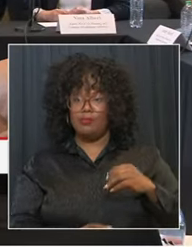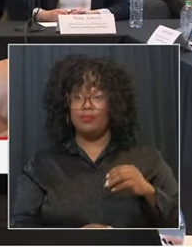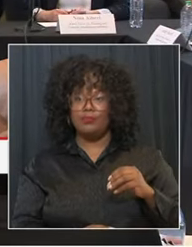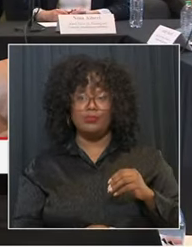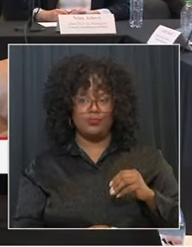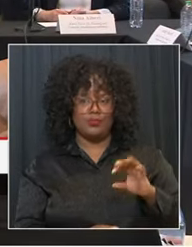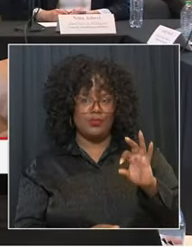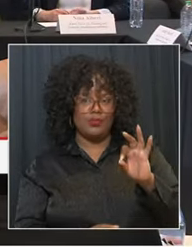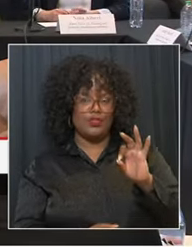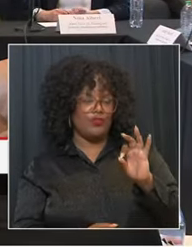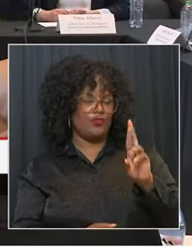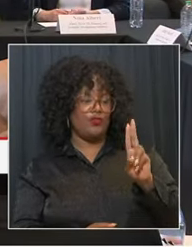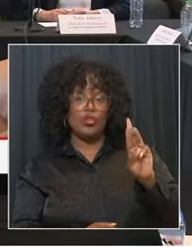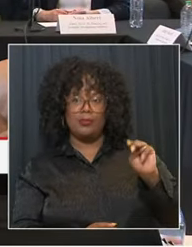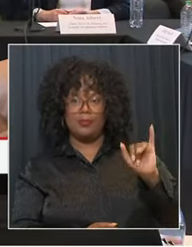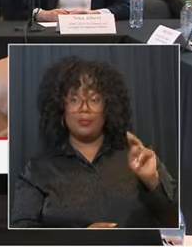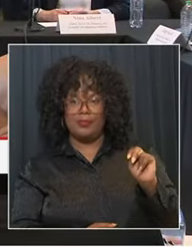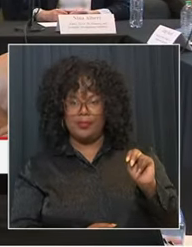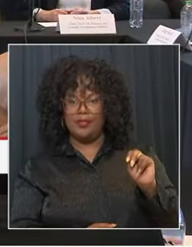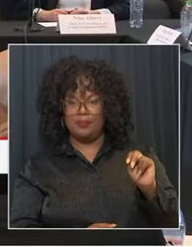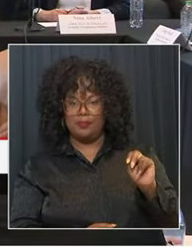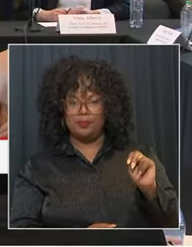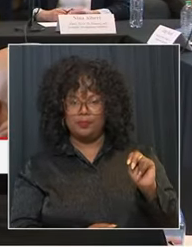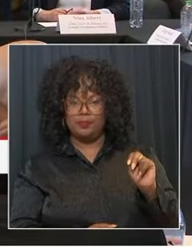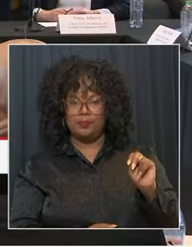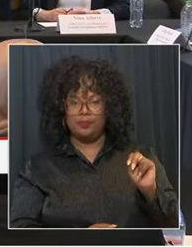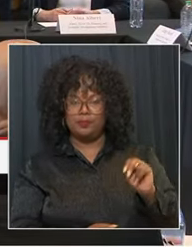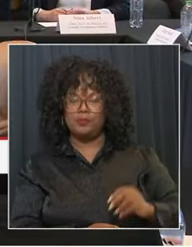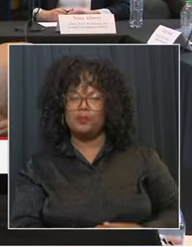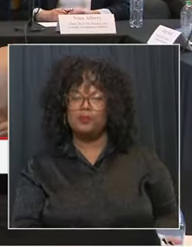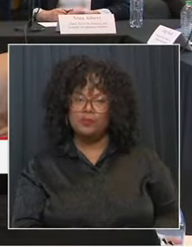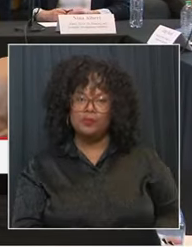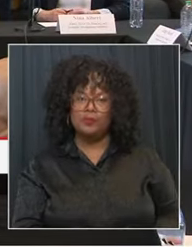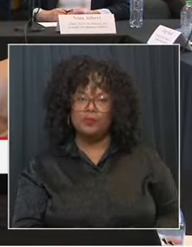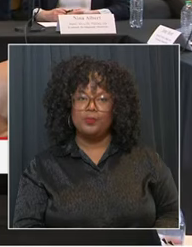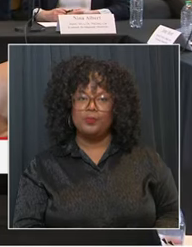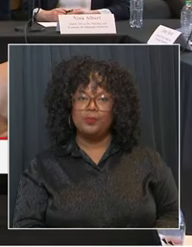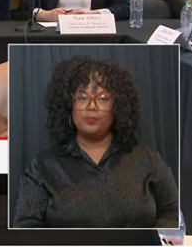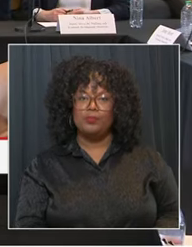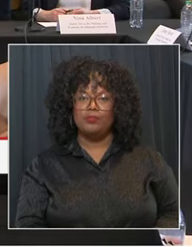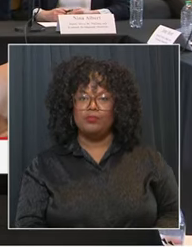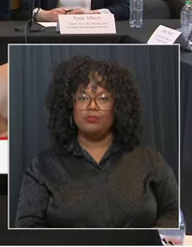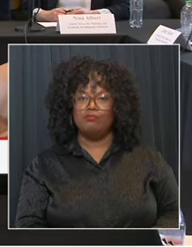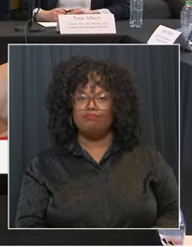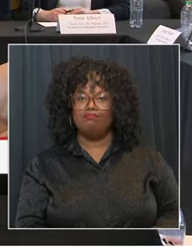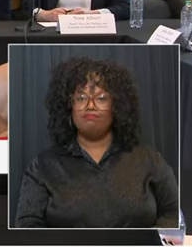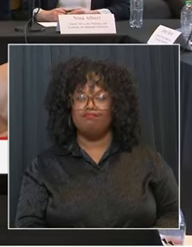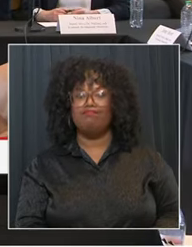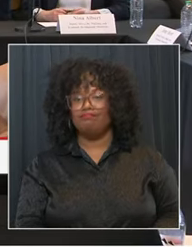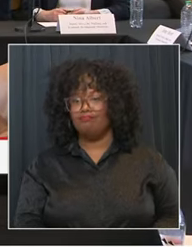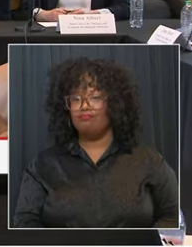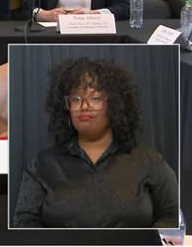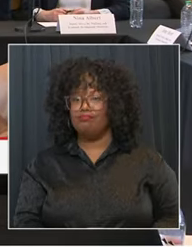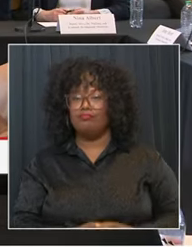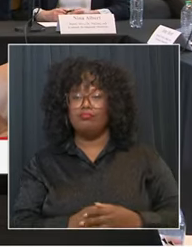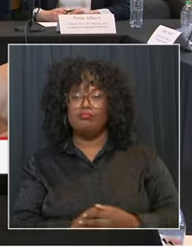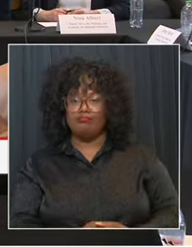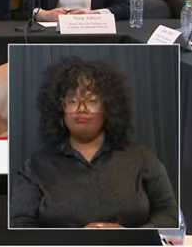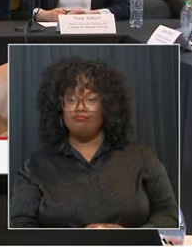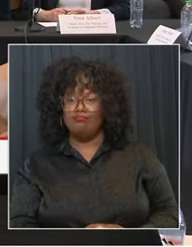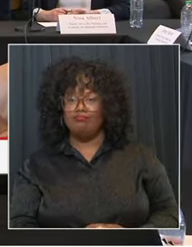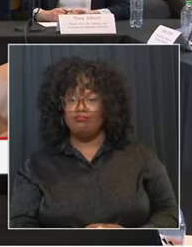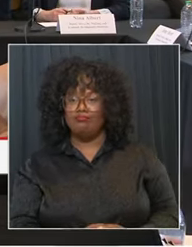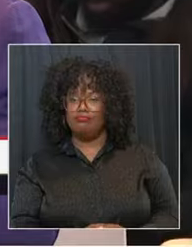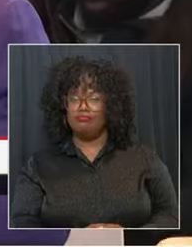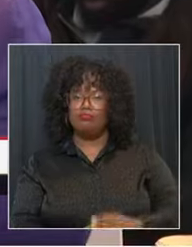Thank you very much. One of the compass points is whether or not an investment will attract